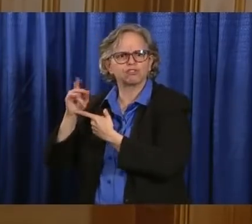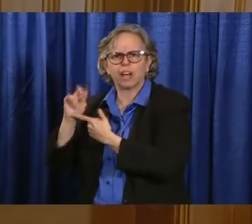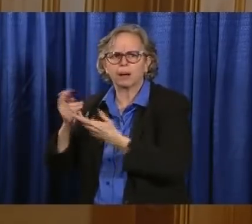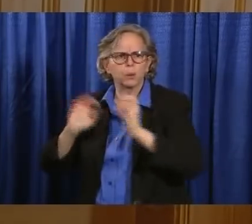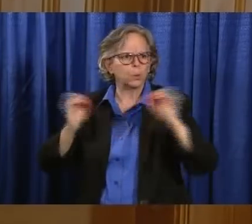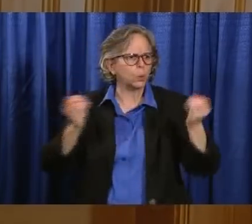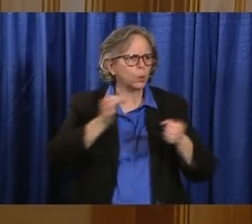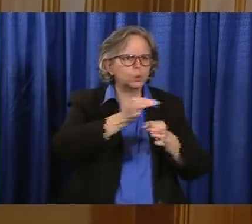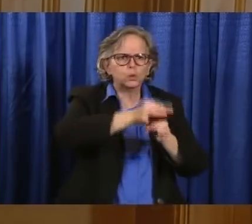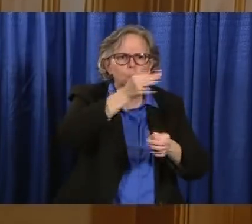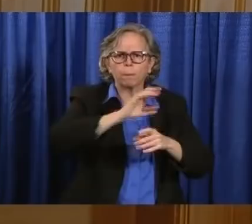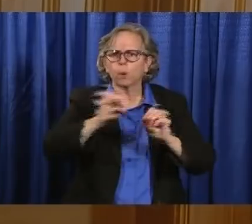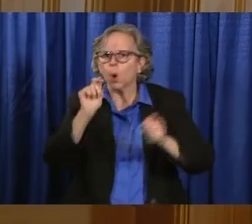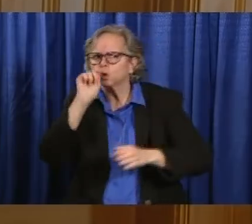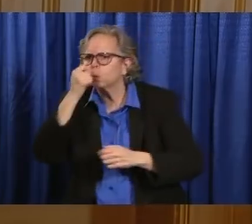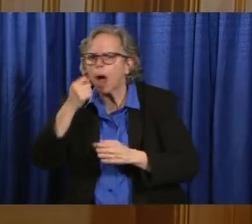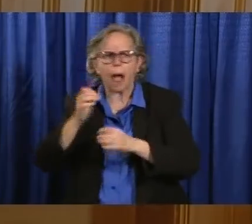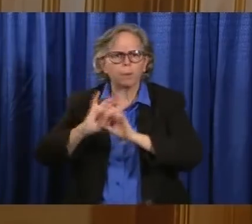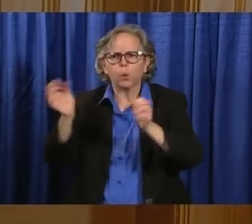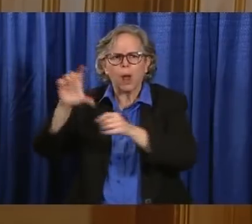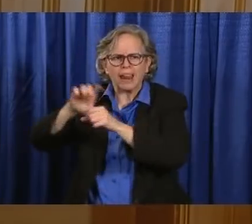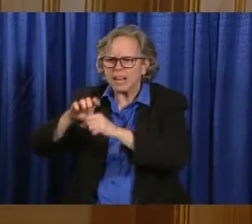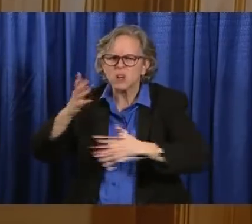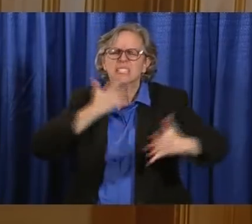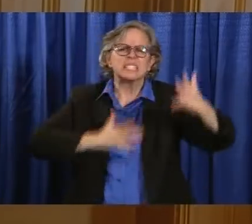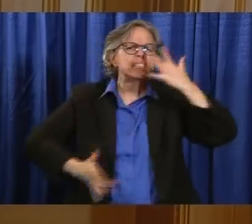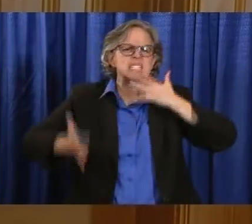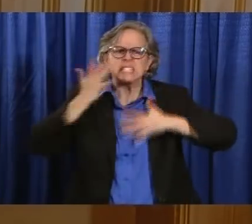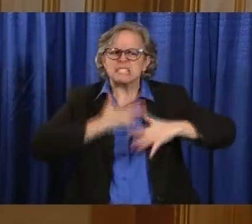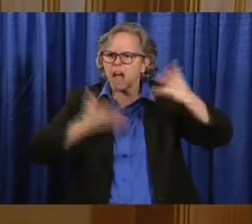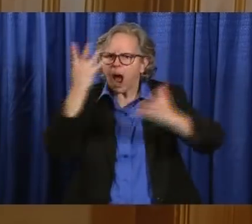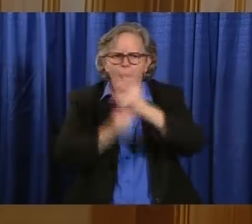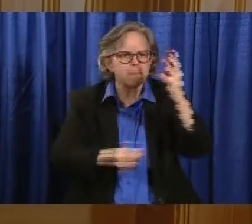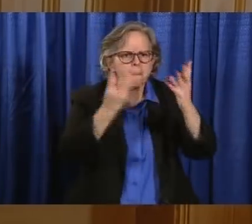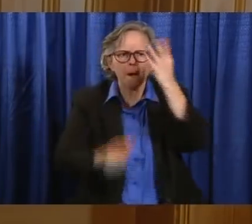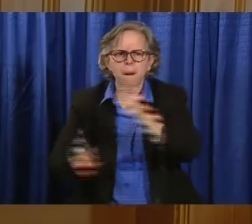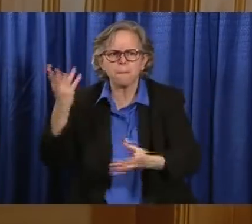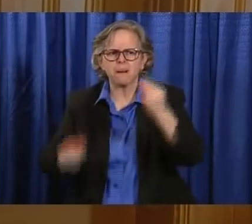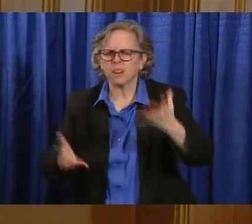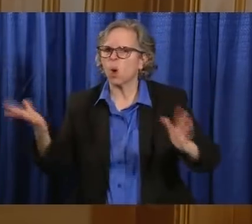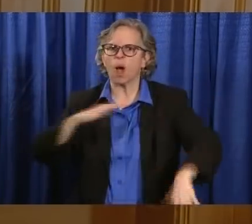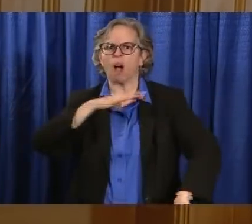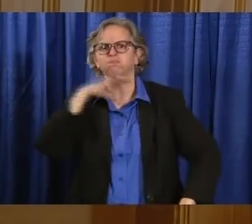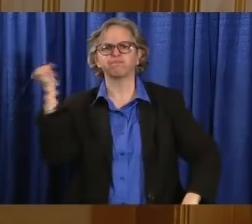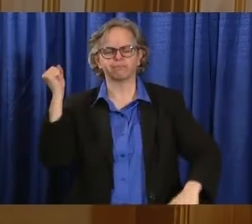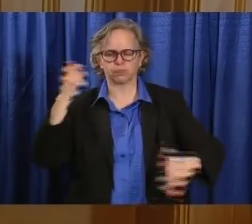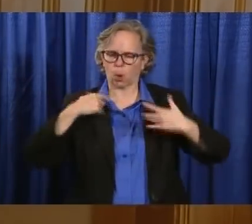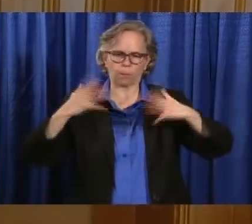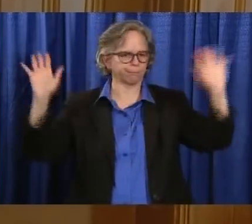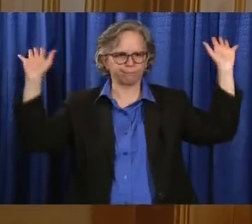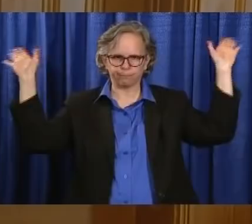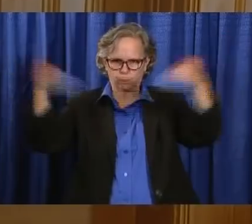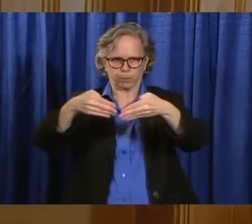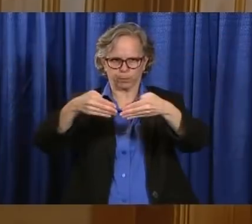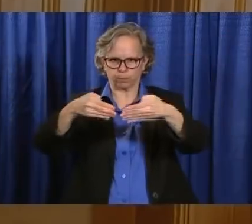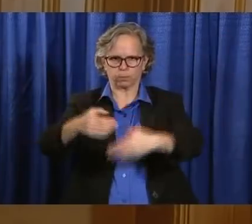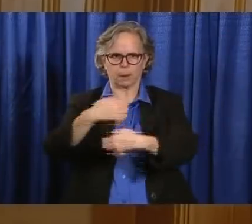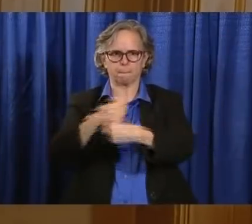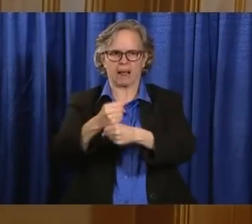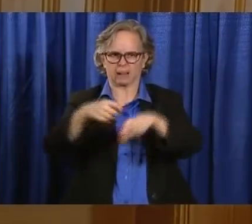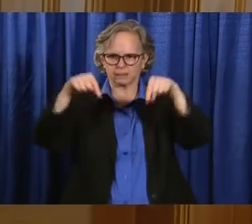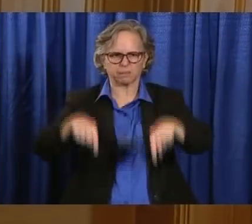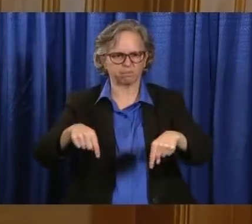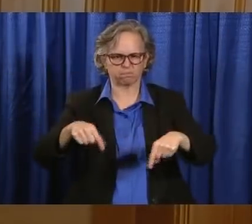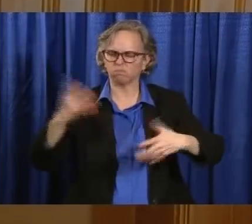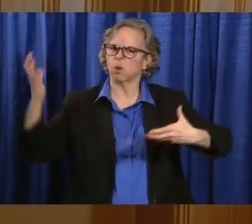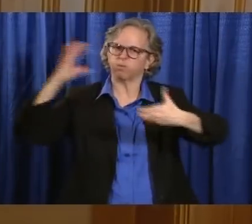swab, and frankly, we got tired of that, and Ohio State is coming together with the health department. They're